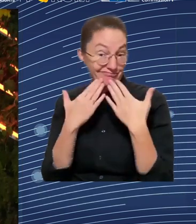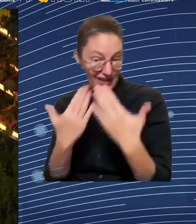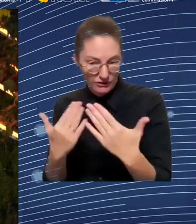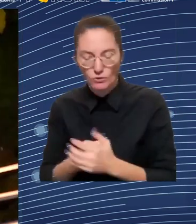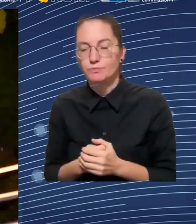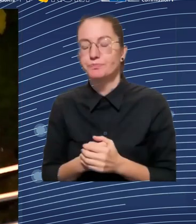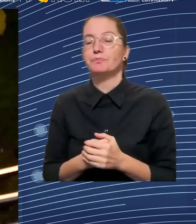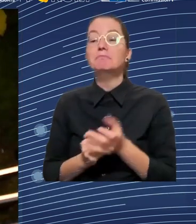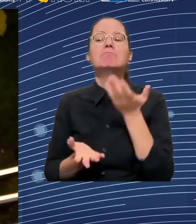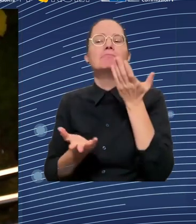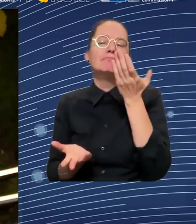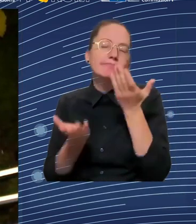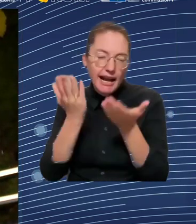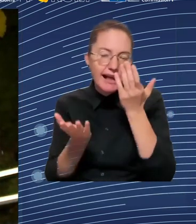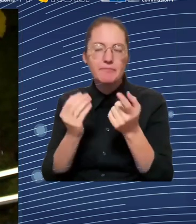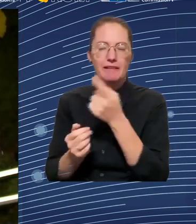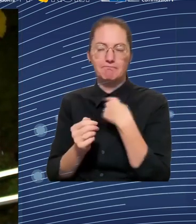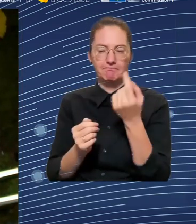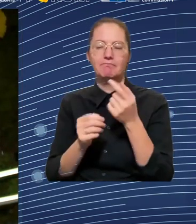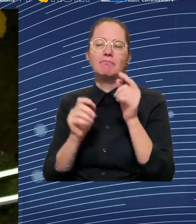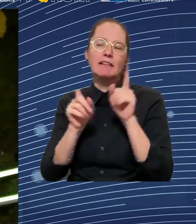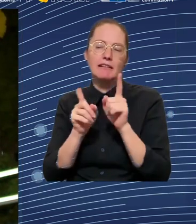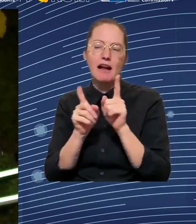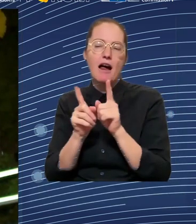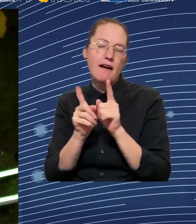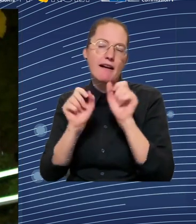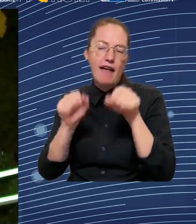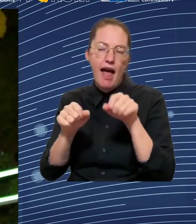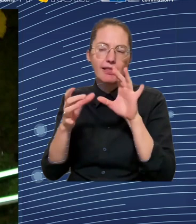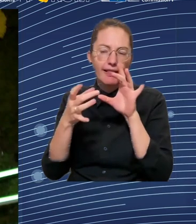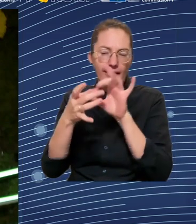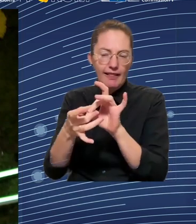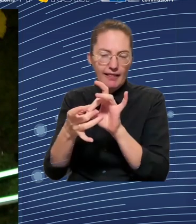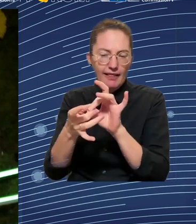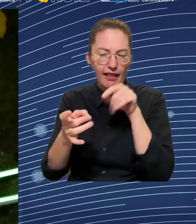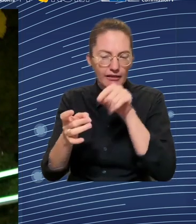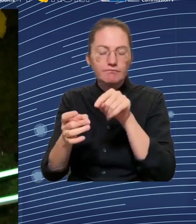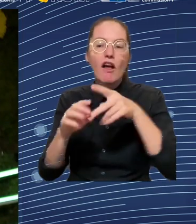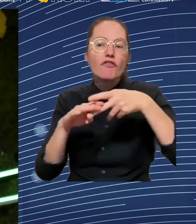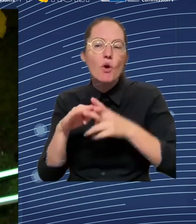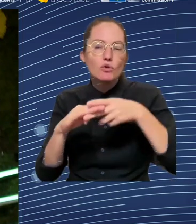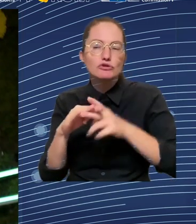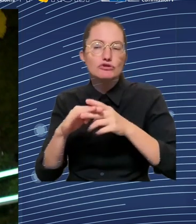that's a very timely question. Of course, we saw that